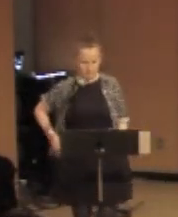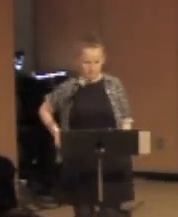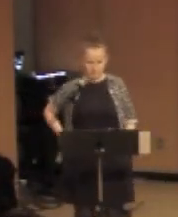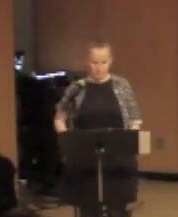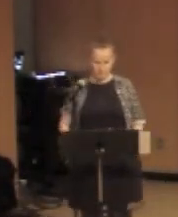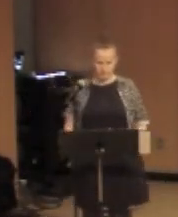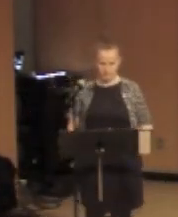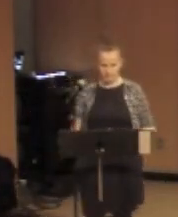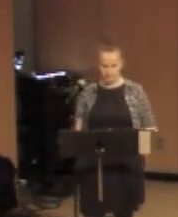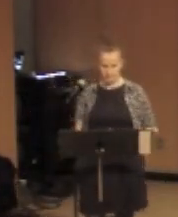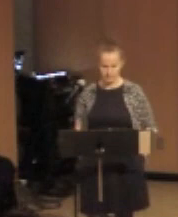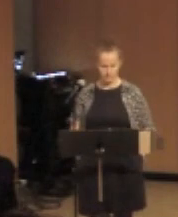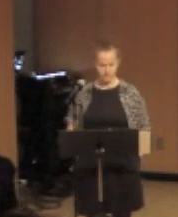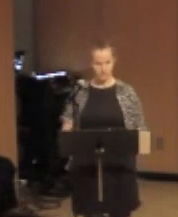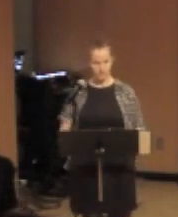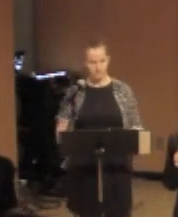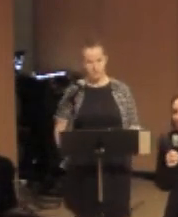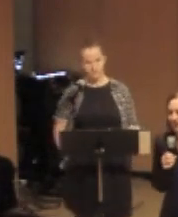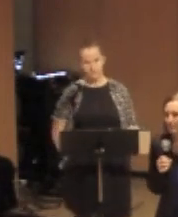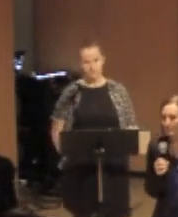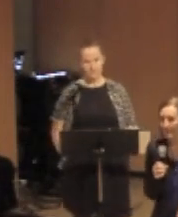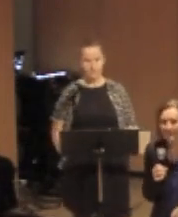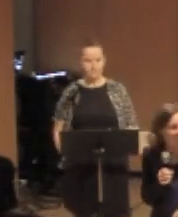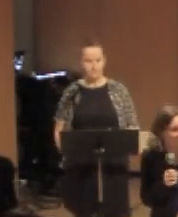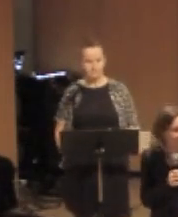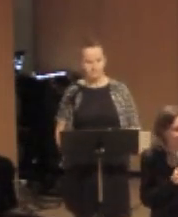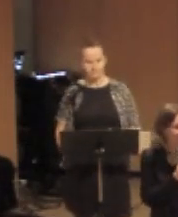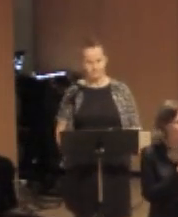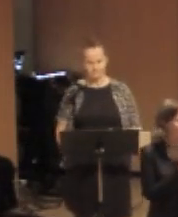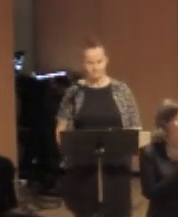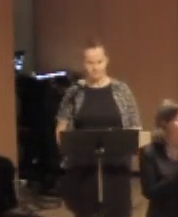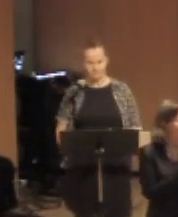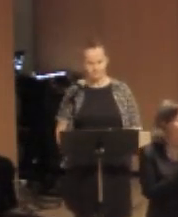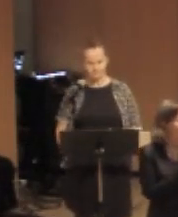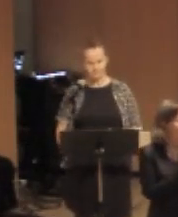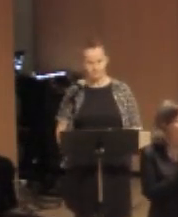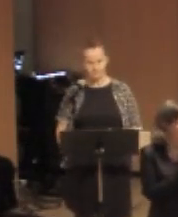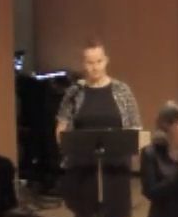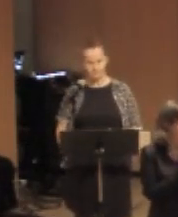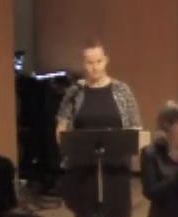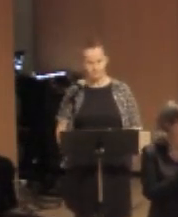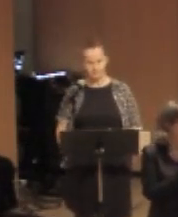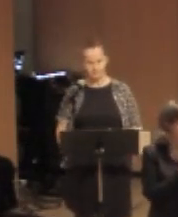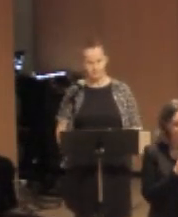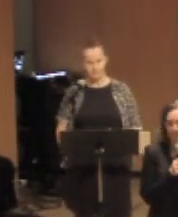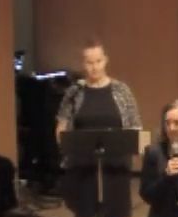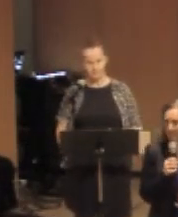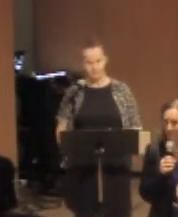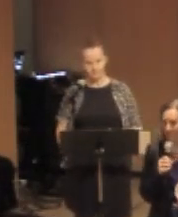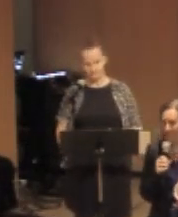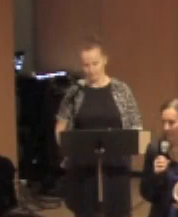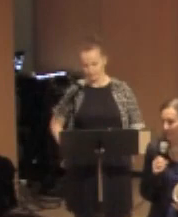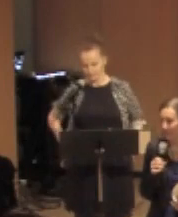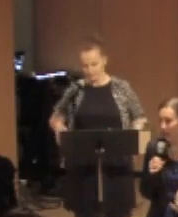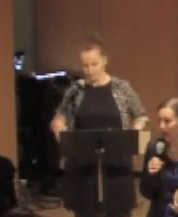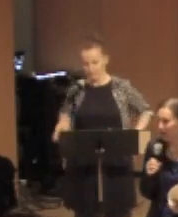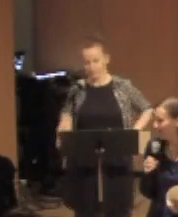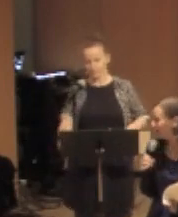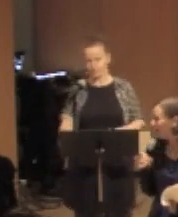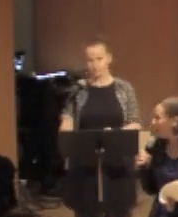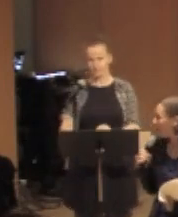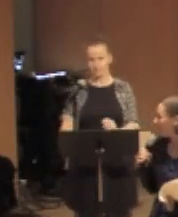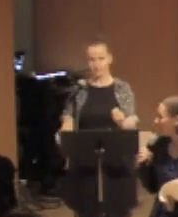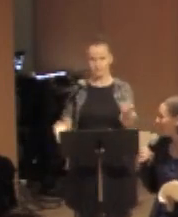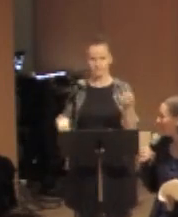fosta as being really sort of dark and Bleak um um because some of the sub the subject material is